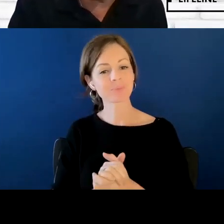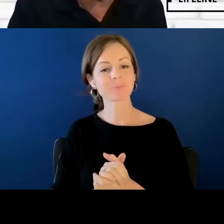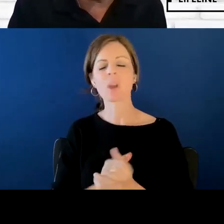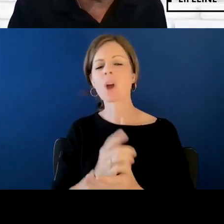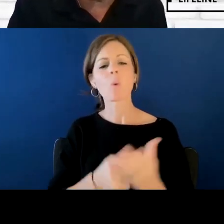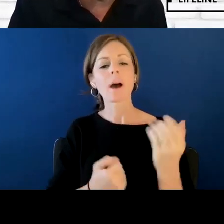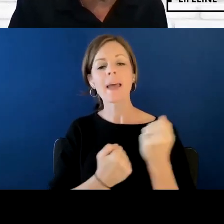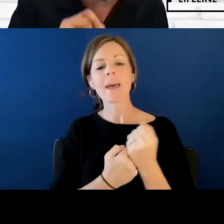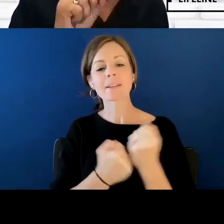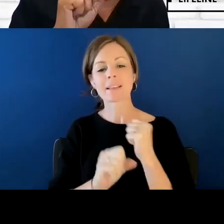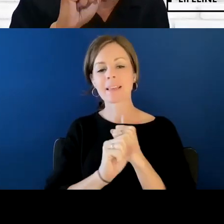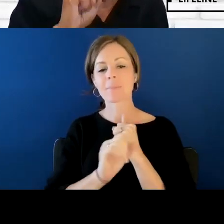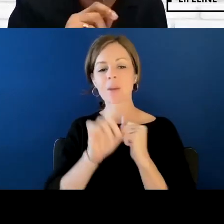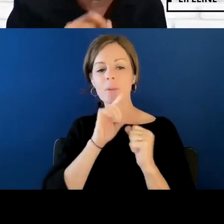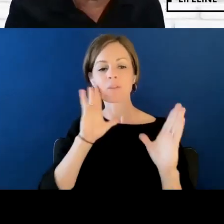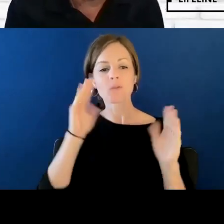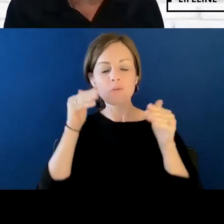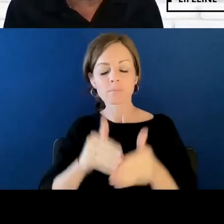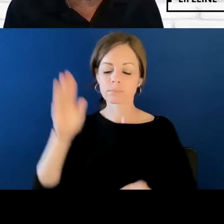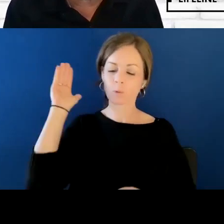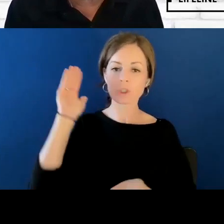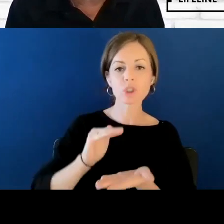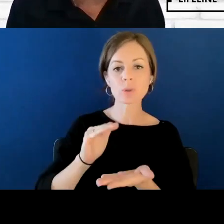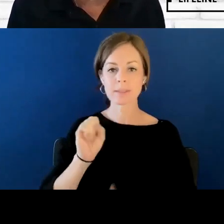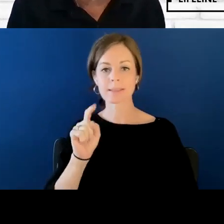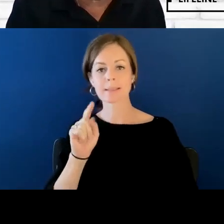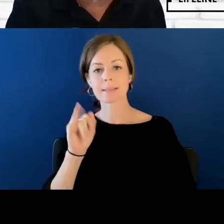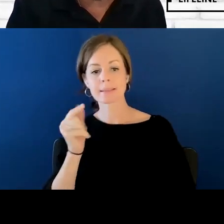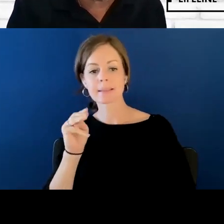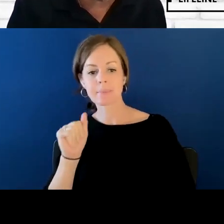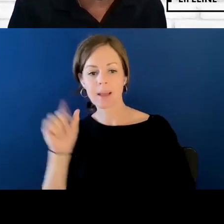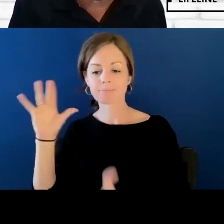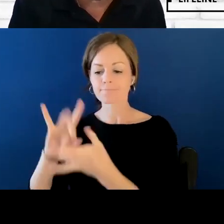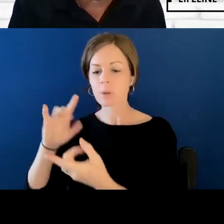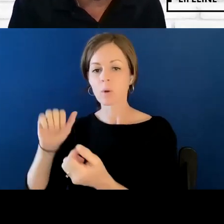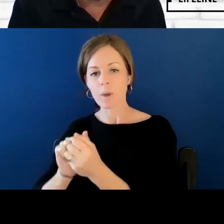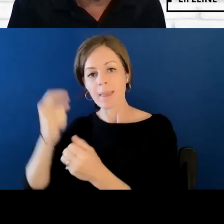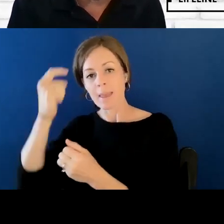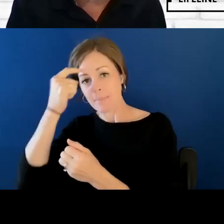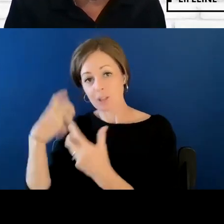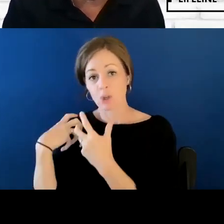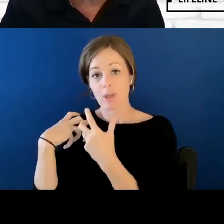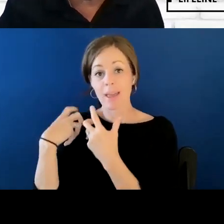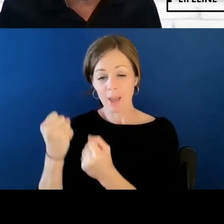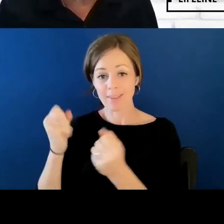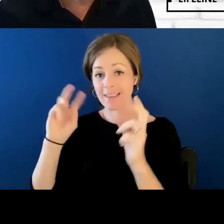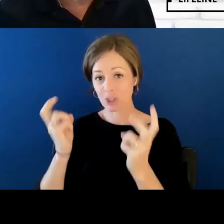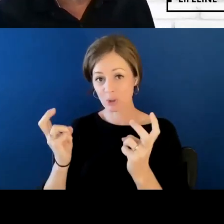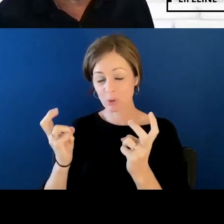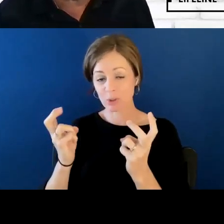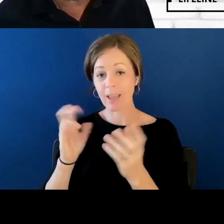advocacy campaign focuses on reducing stigma associated with mental health issues and was launched